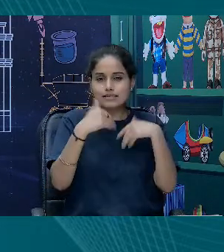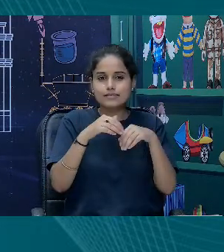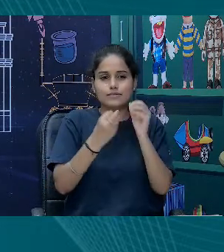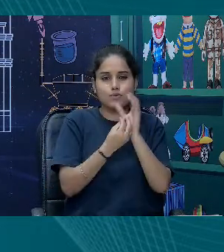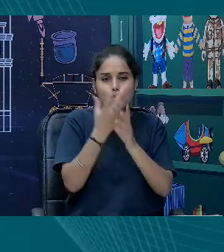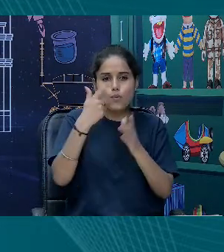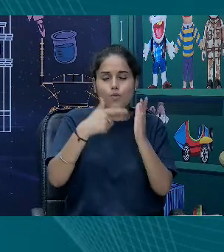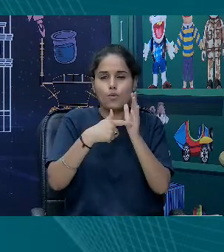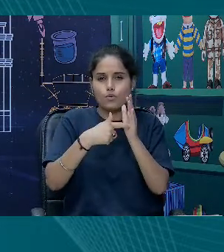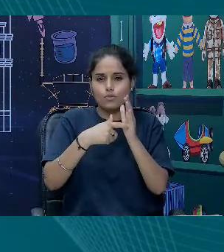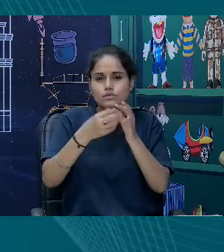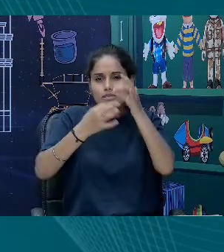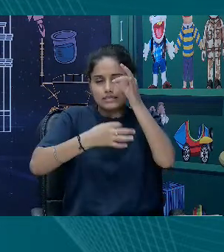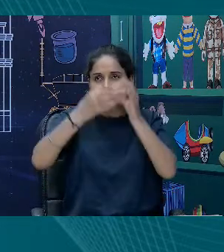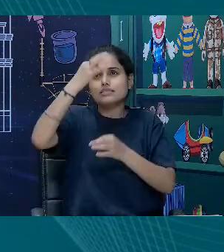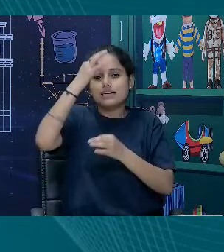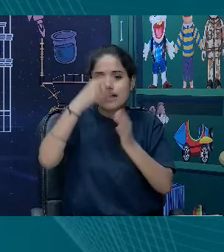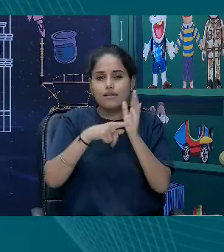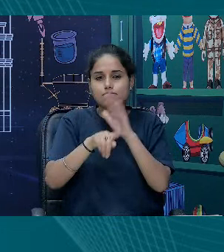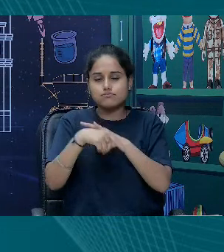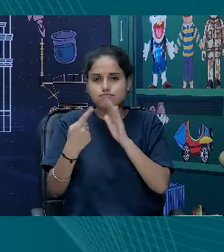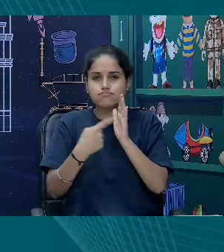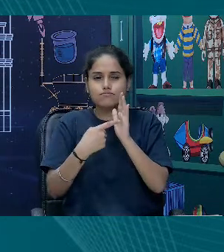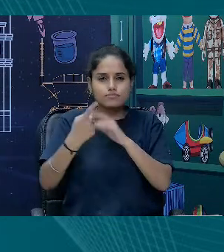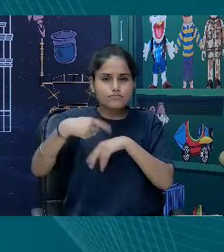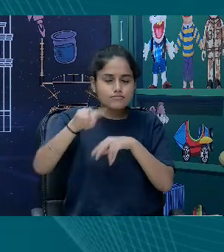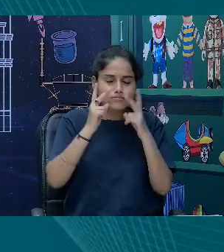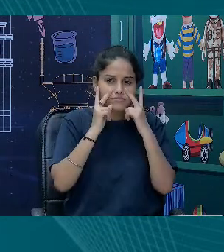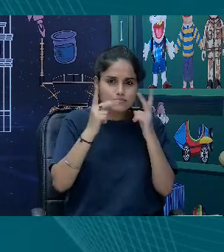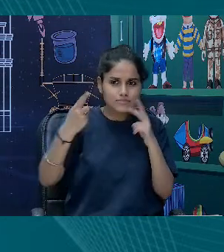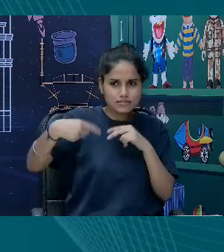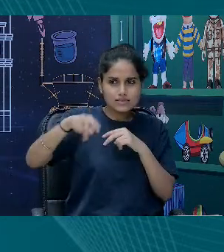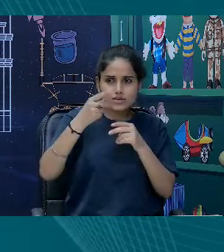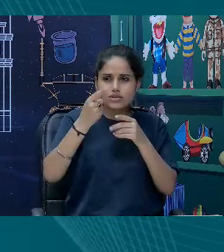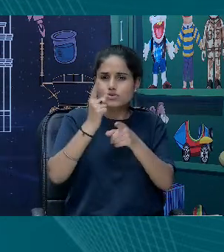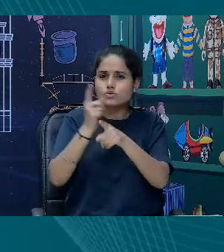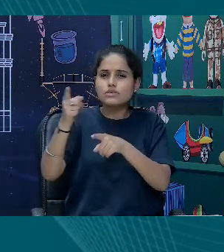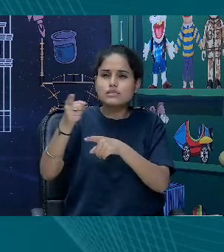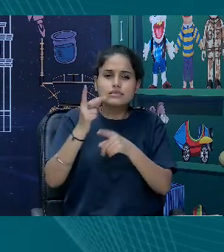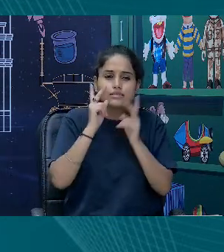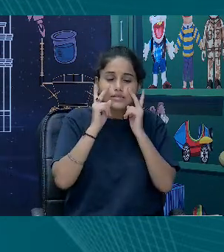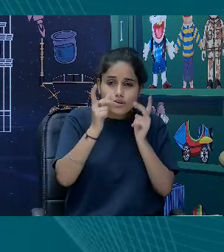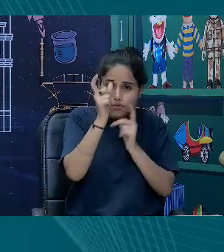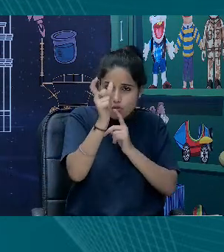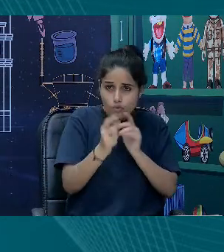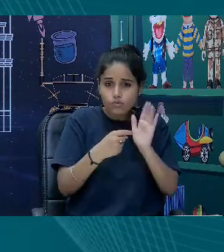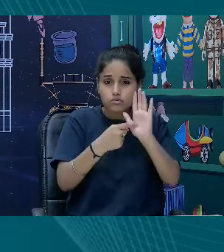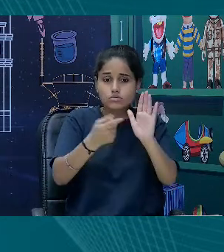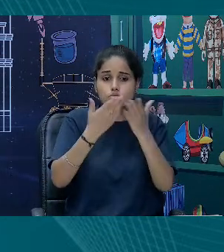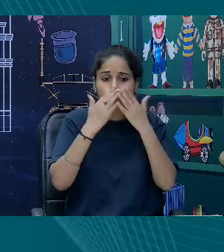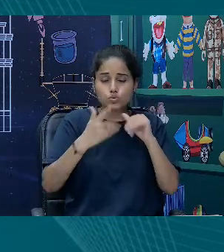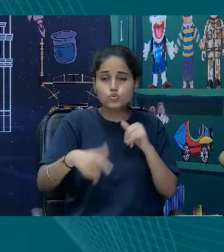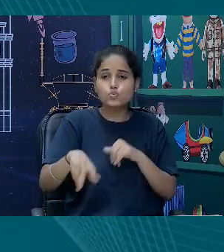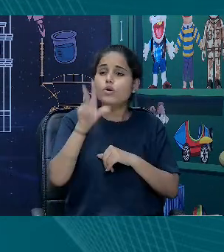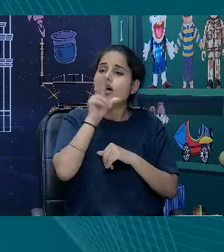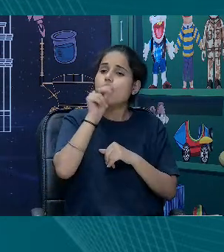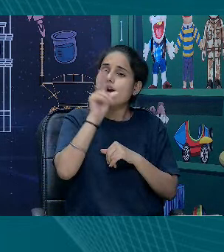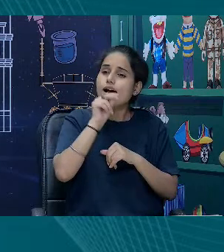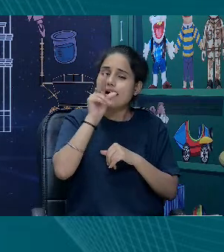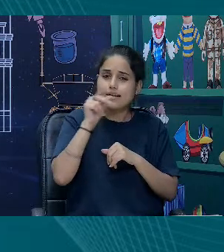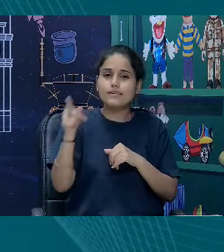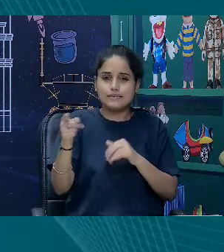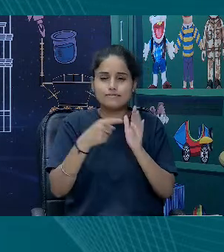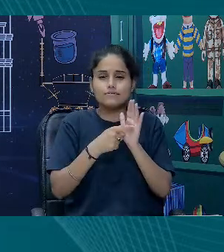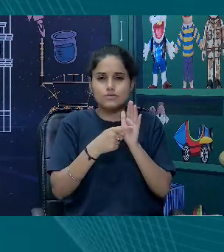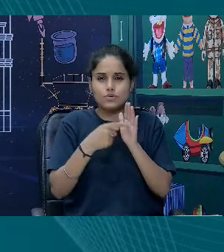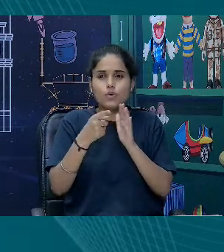classroom, and we can check like how our students can like speak, and we can rectify,